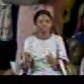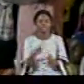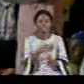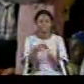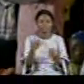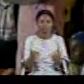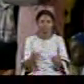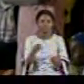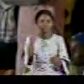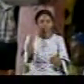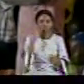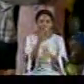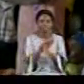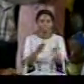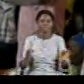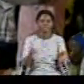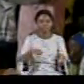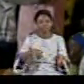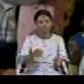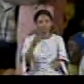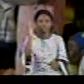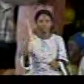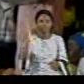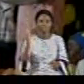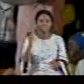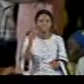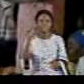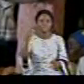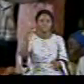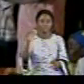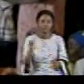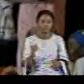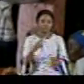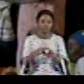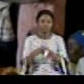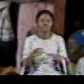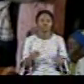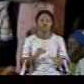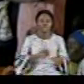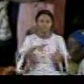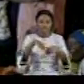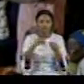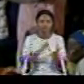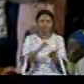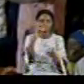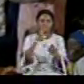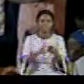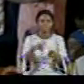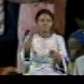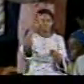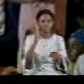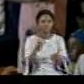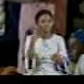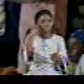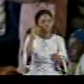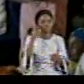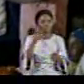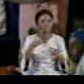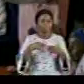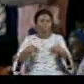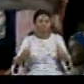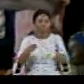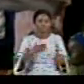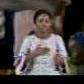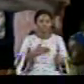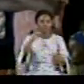Mary sent this. She wrote, I give glory to God for healing my daughter perfectly. My daughter had